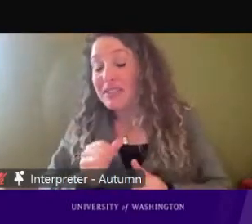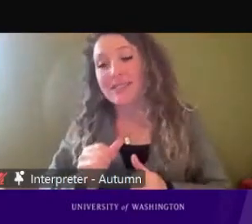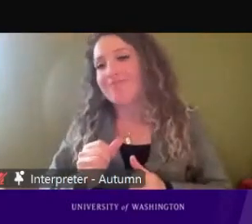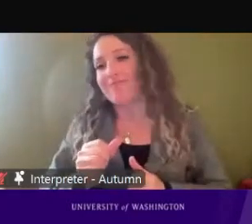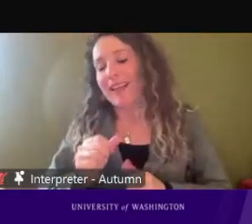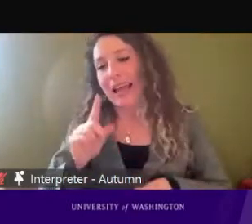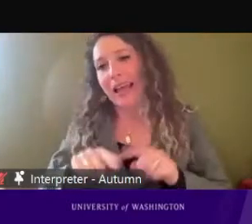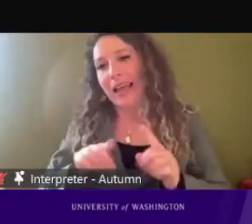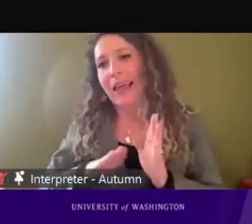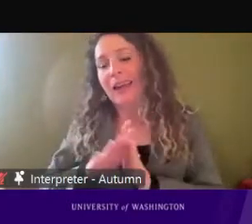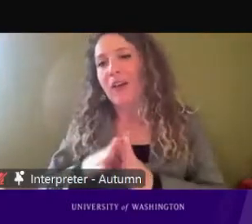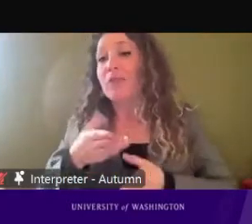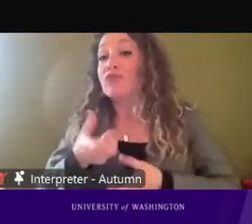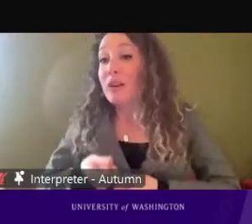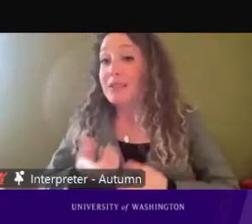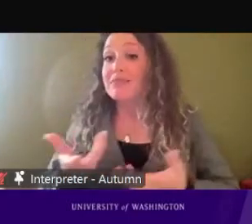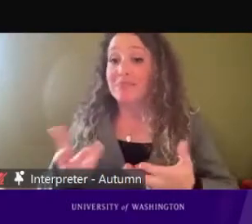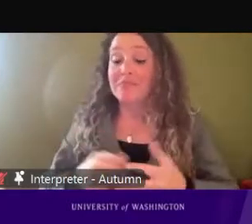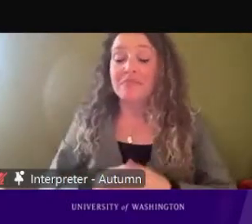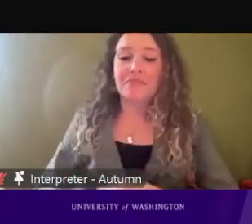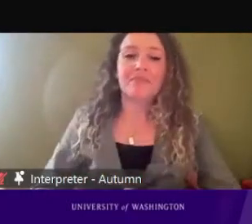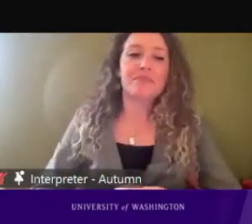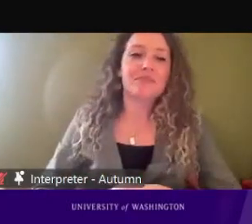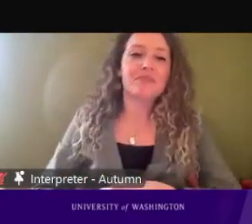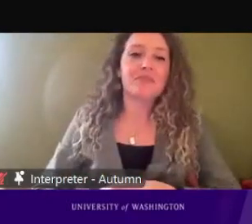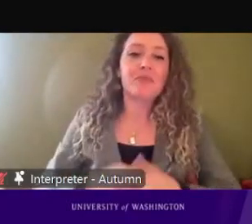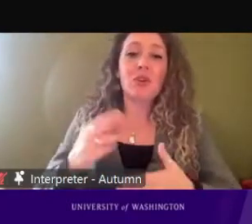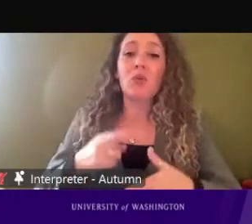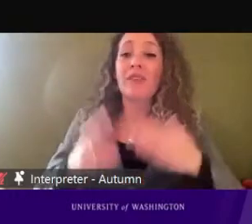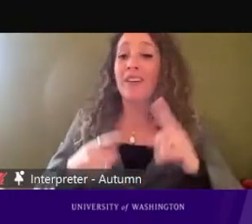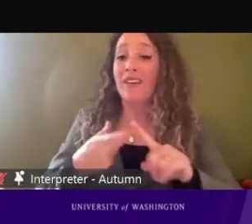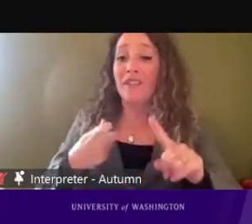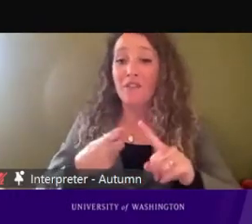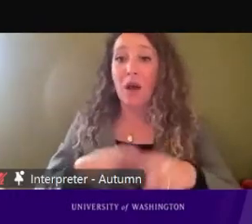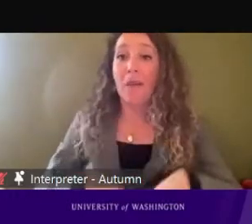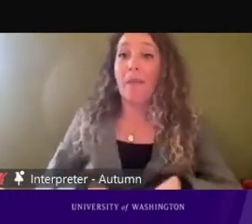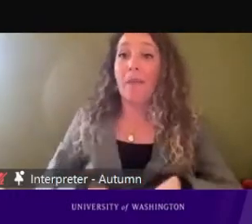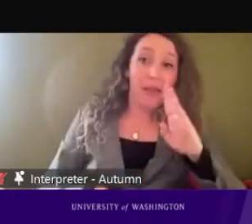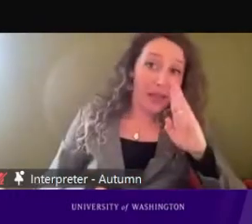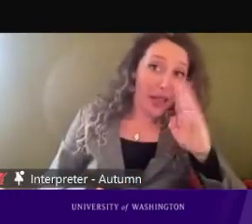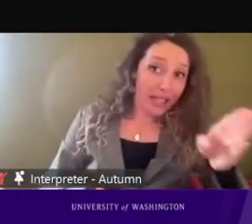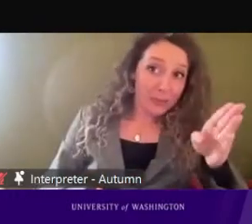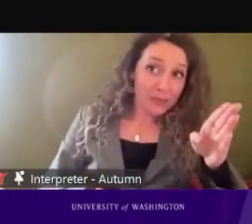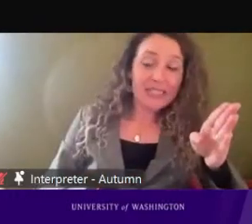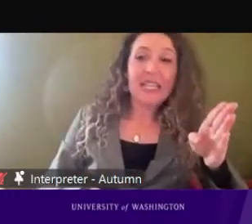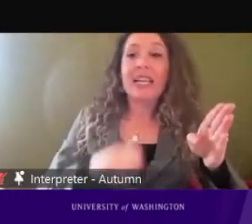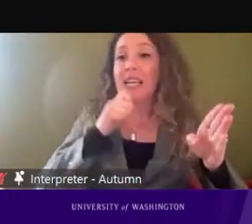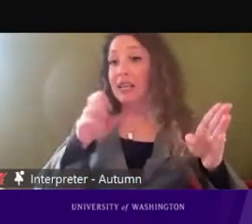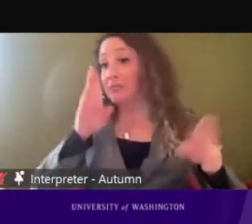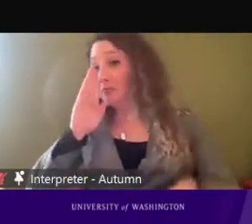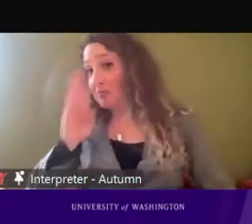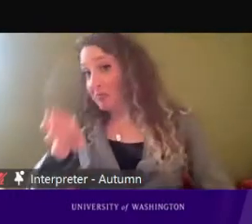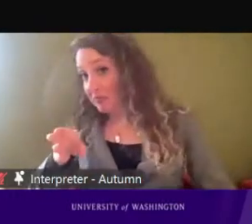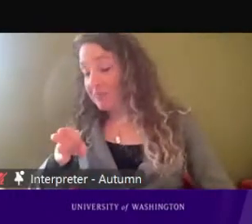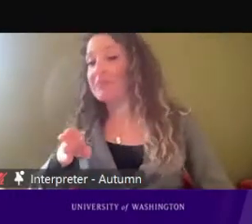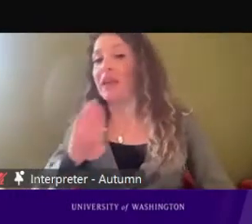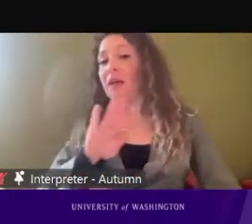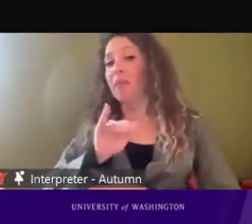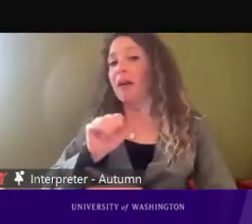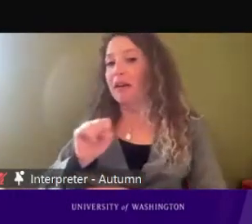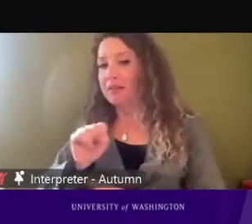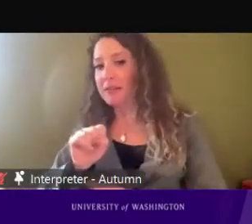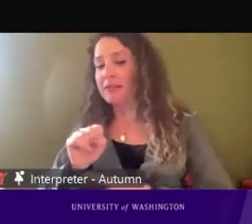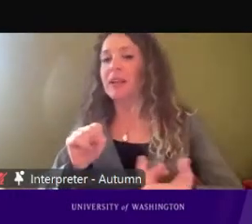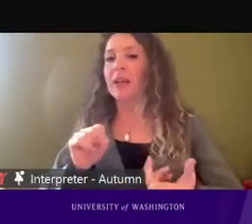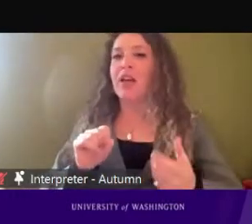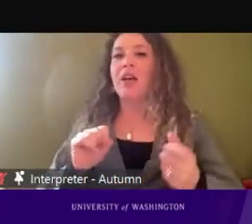We know that these outcomes of this combination of explicit and implicit bias are a significant contributing